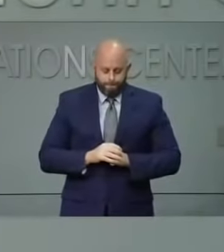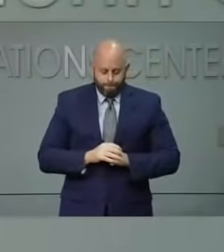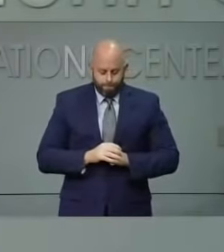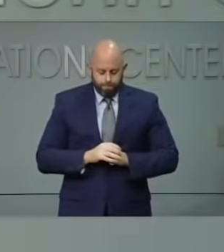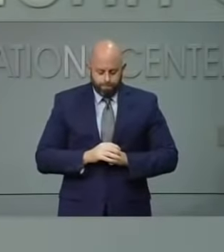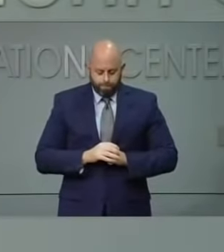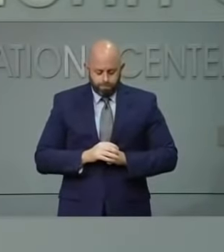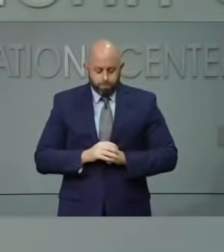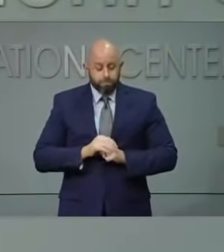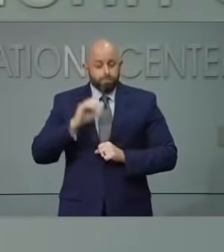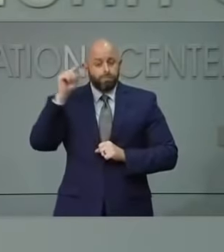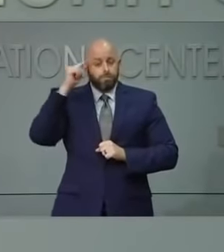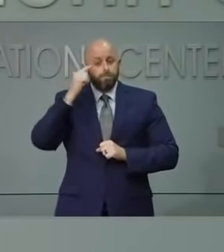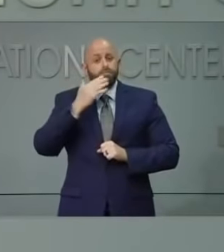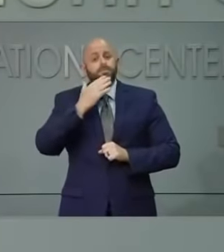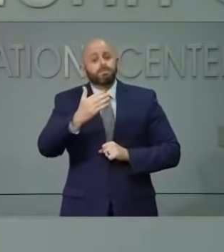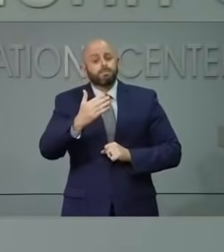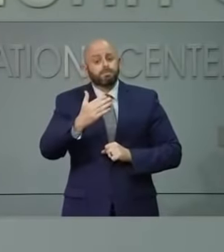Thank you. Next question.